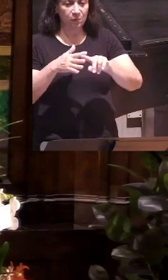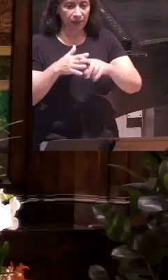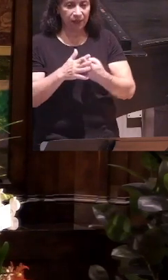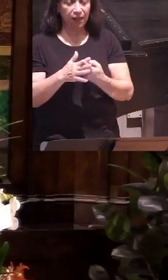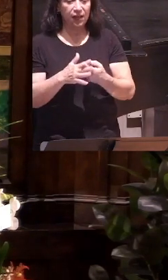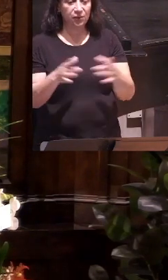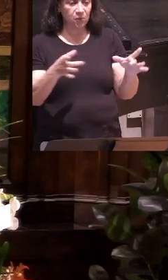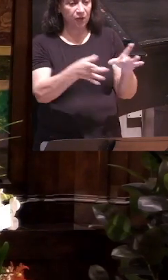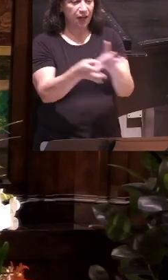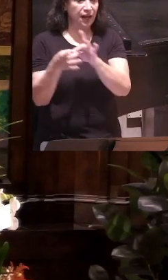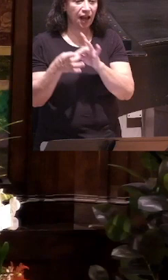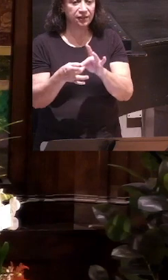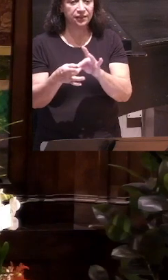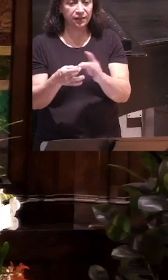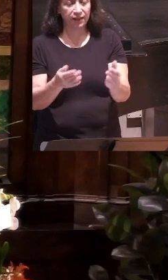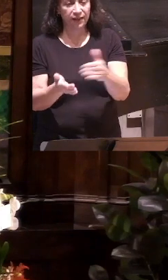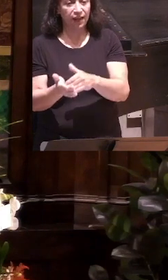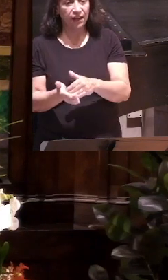to reconnect,